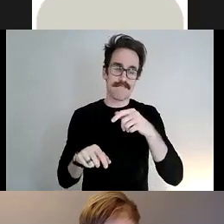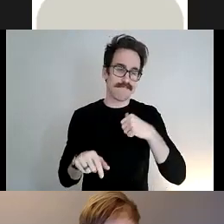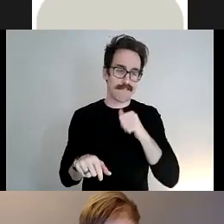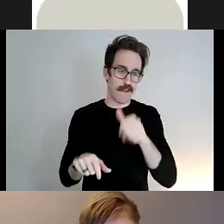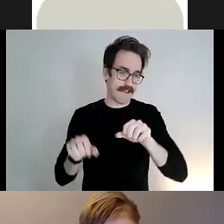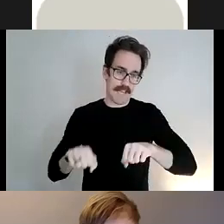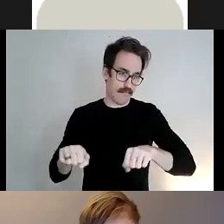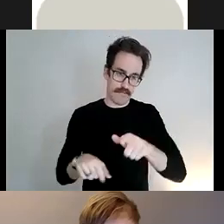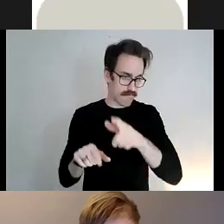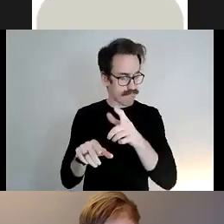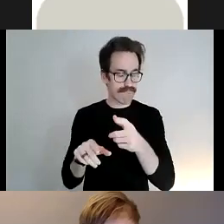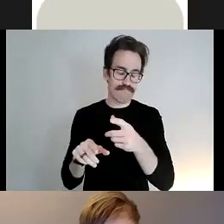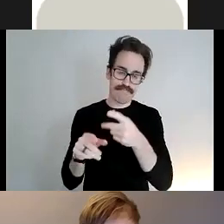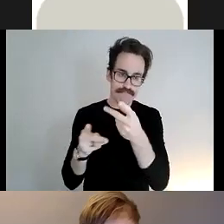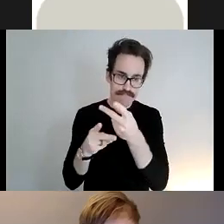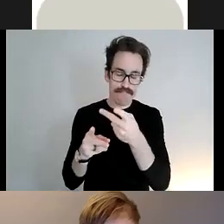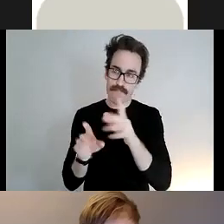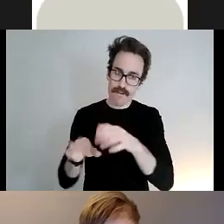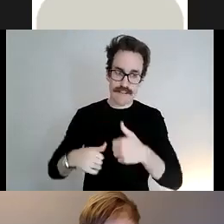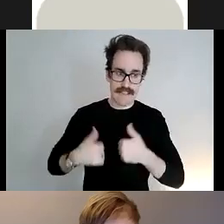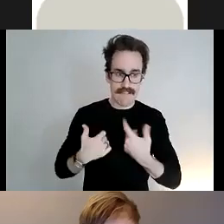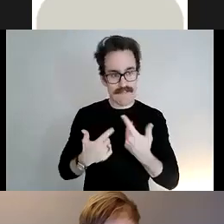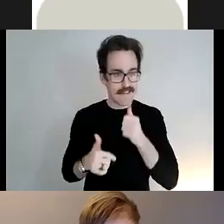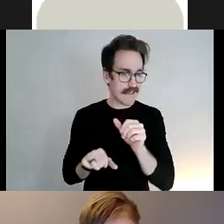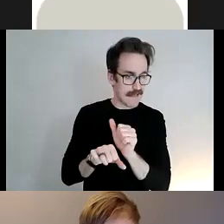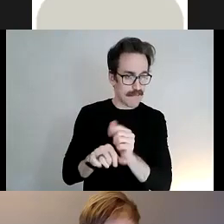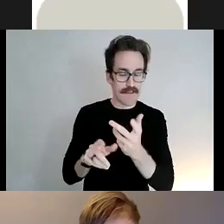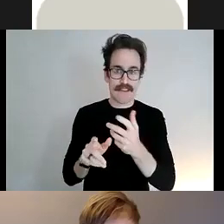haven't worked. And we have to determine, are we the last resort?